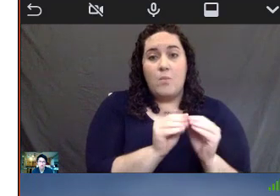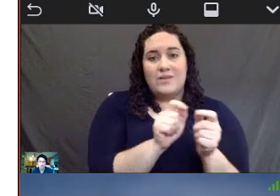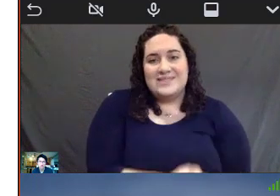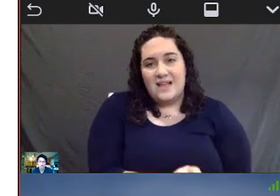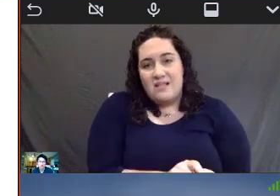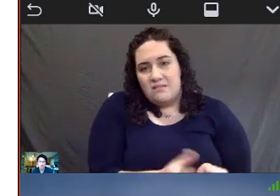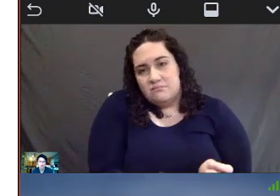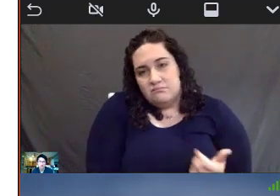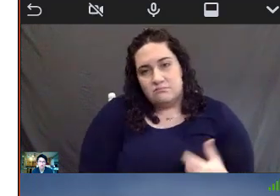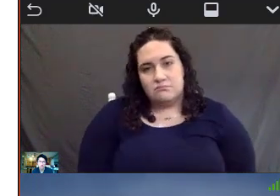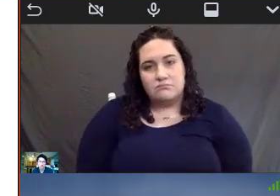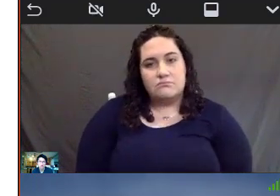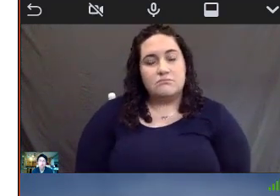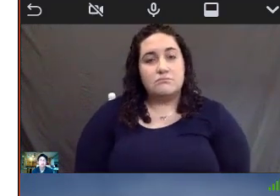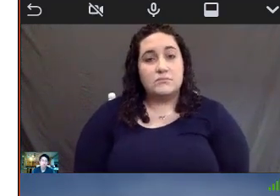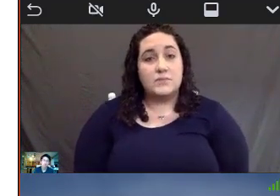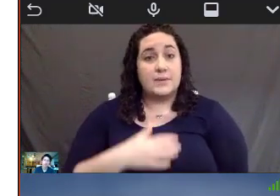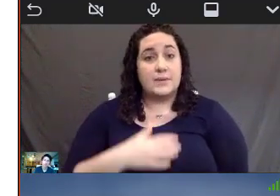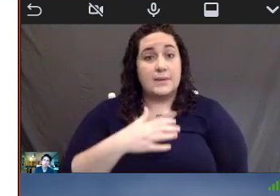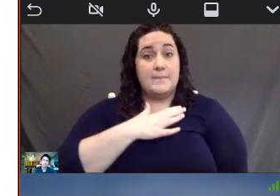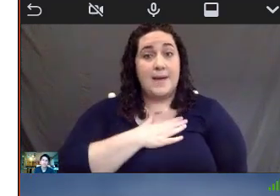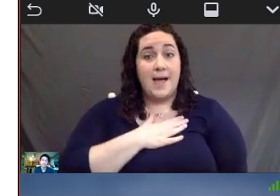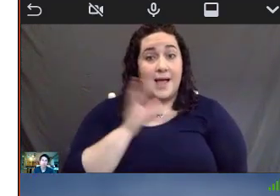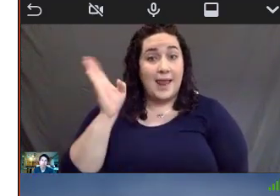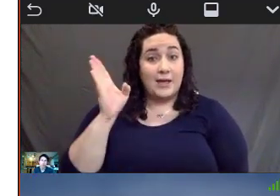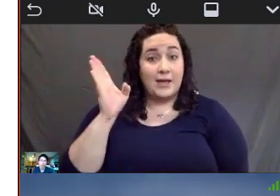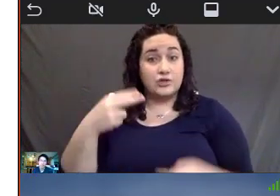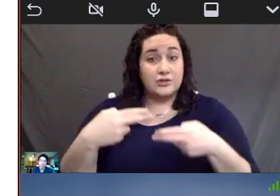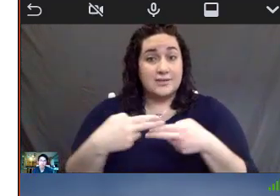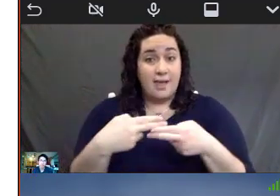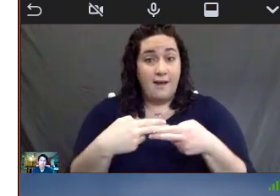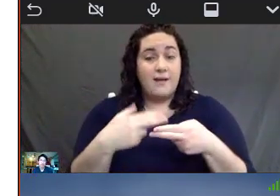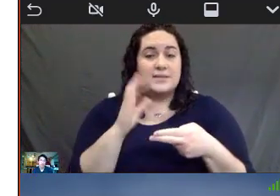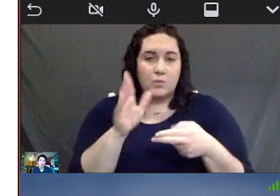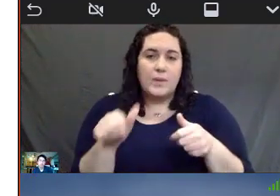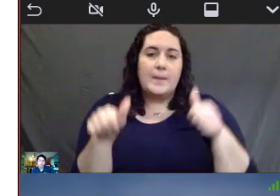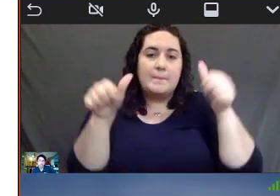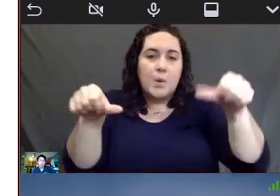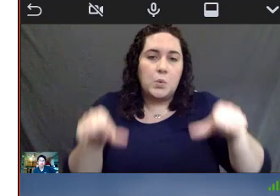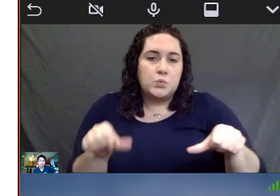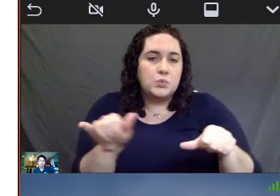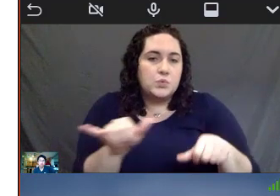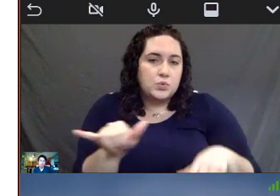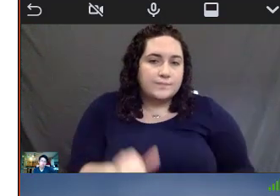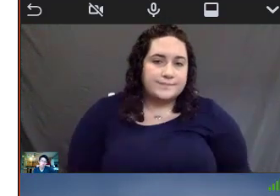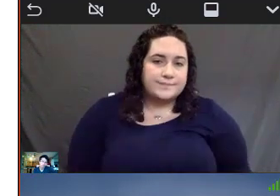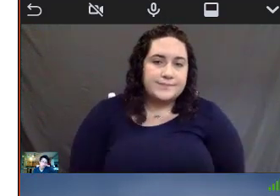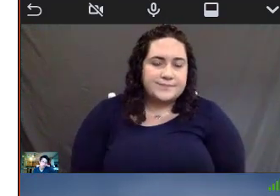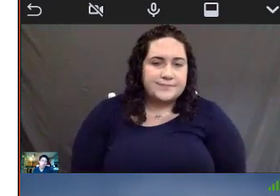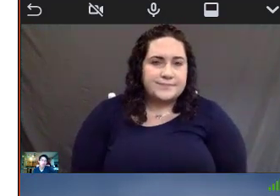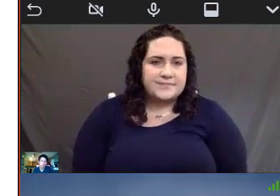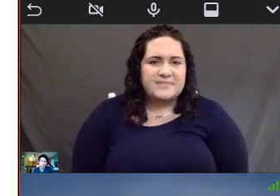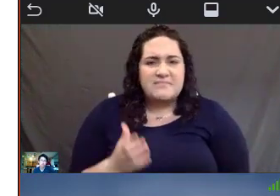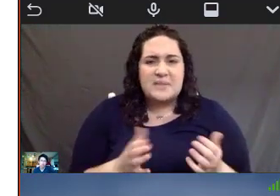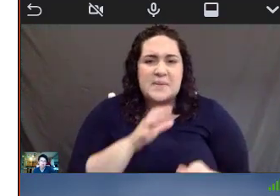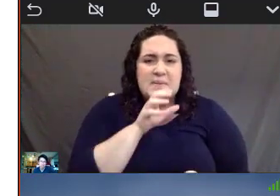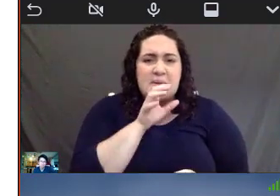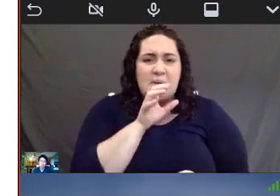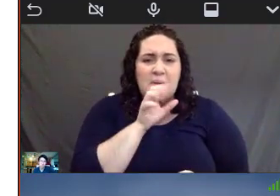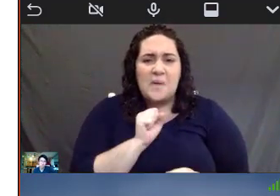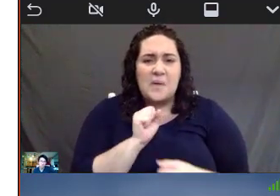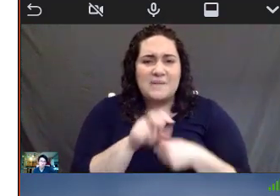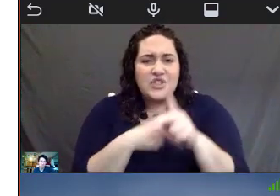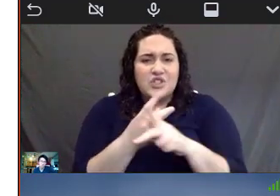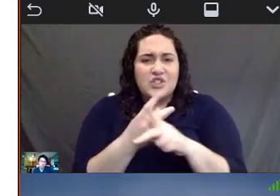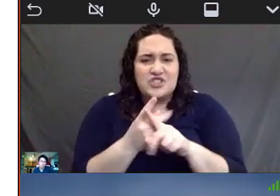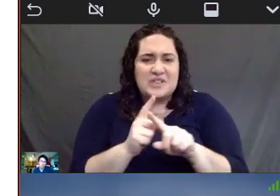of the lecture notes that I post or that I deliver in class, or at least the version from maybe a year or two ago, which is substantially the same as what we'll